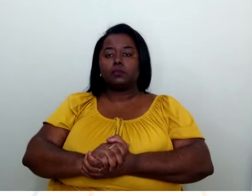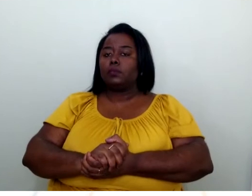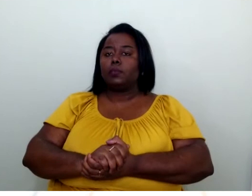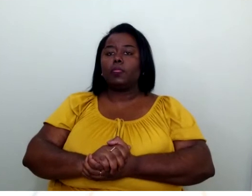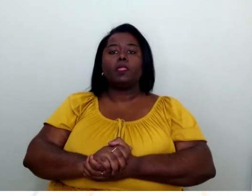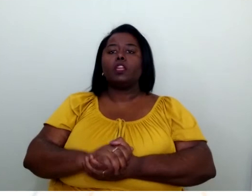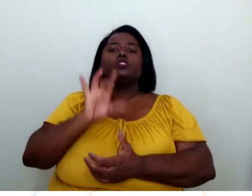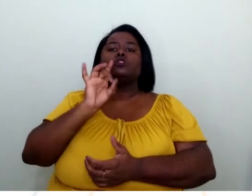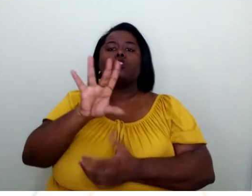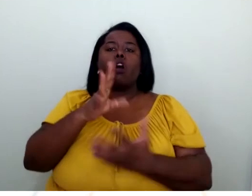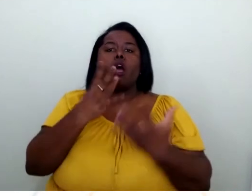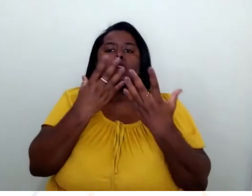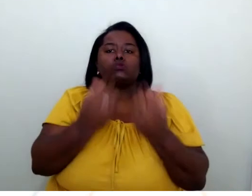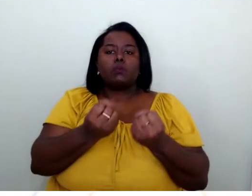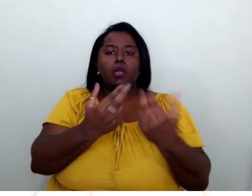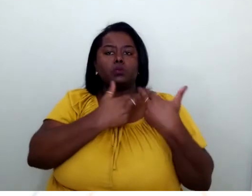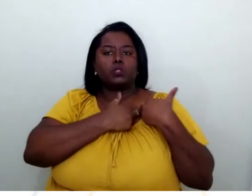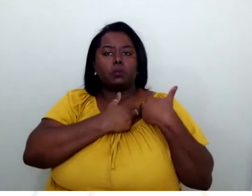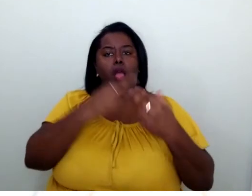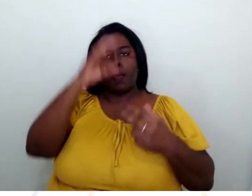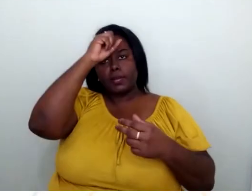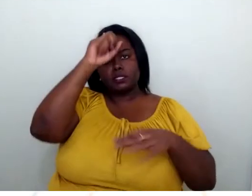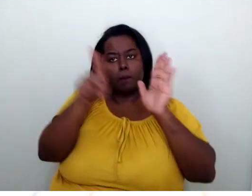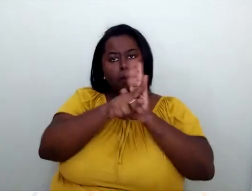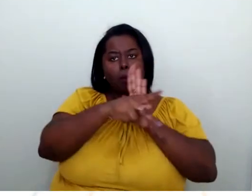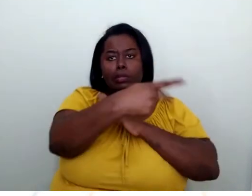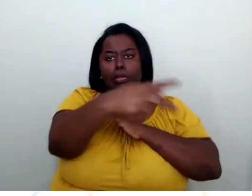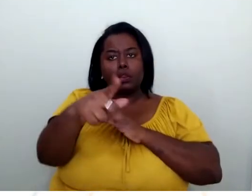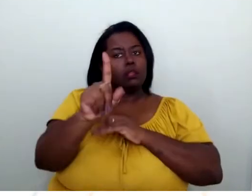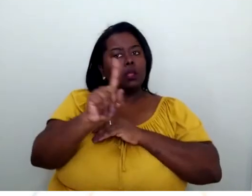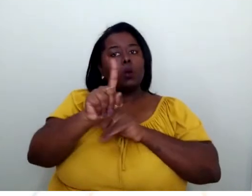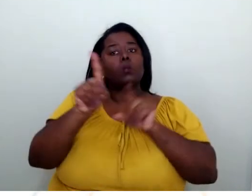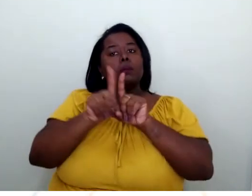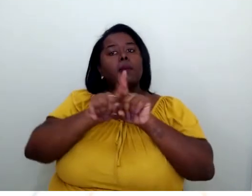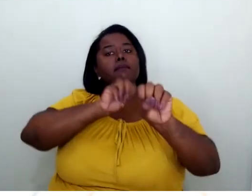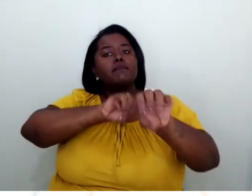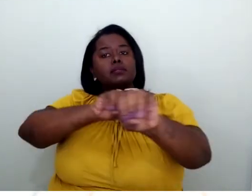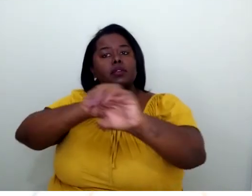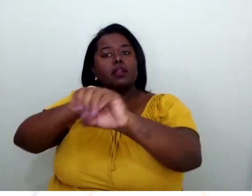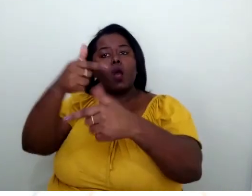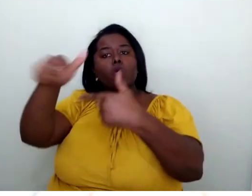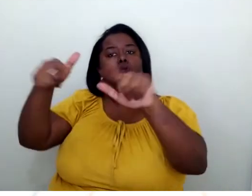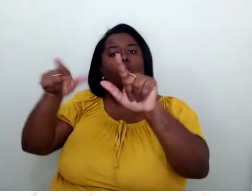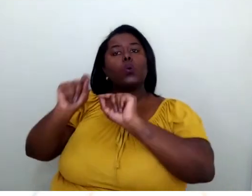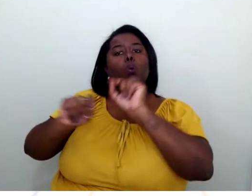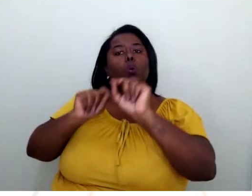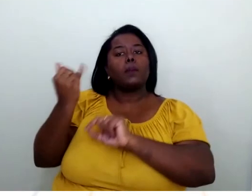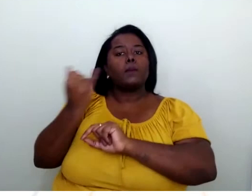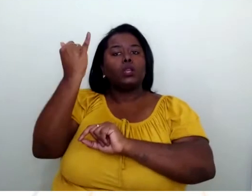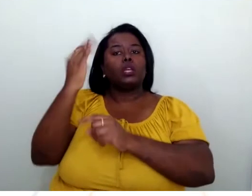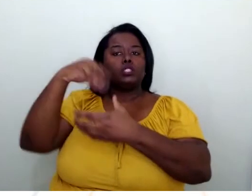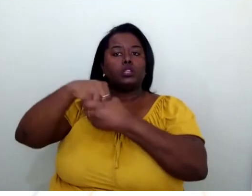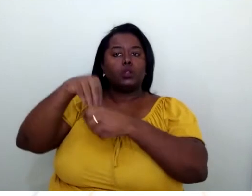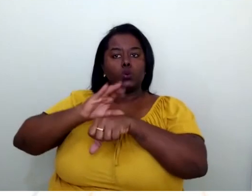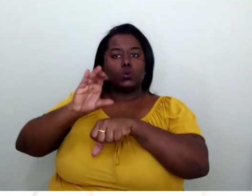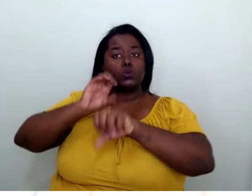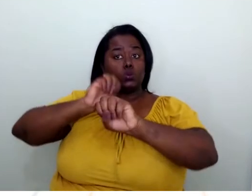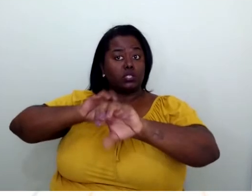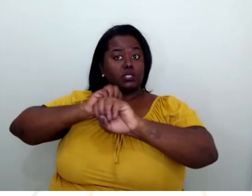the end of October, just as students were finishing their coursework and getting ready to go at their practicum. Then we did the Community